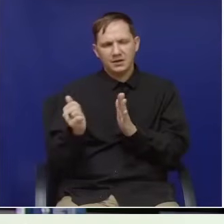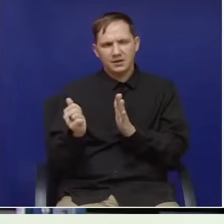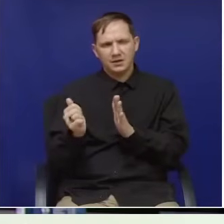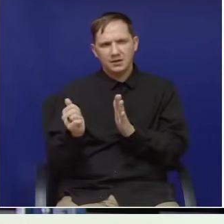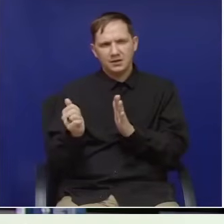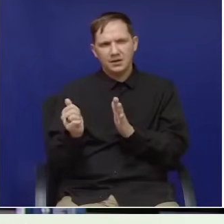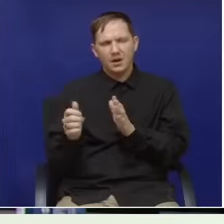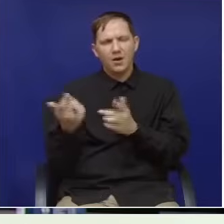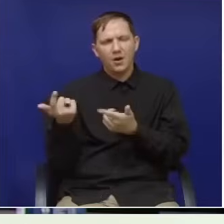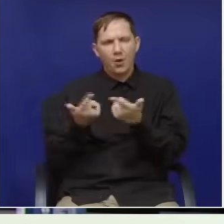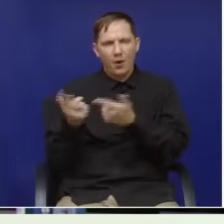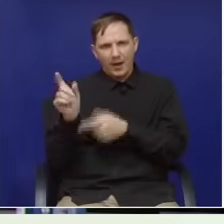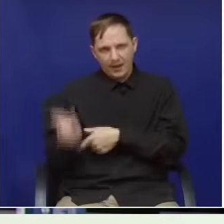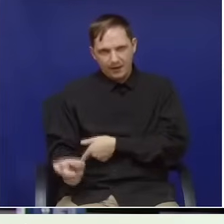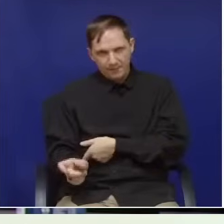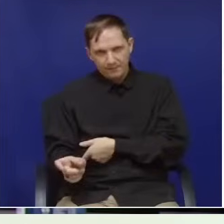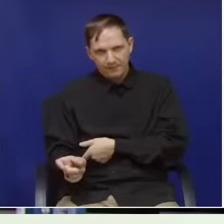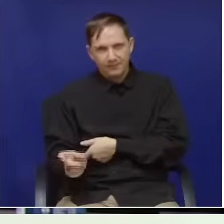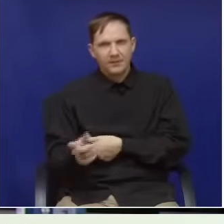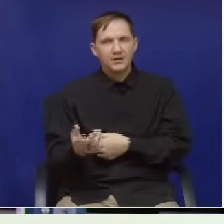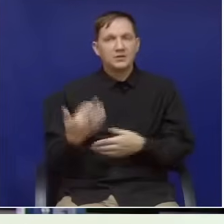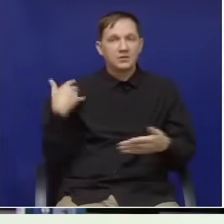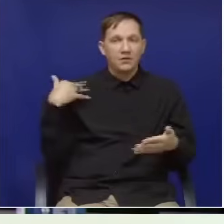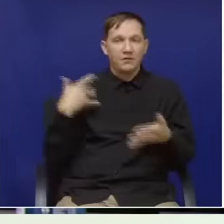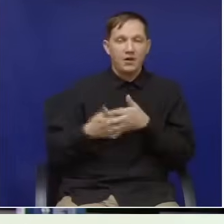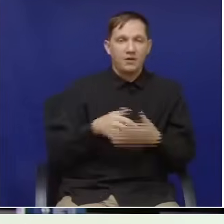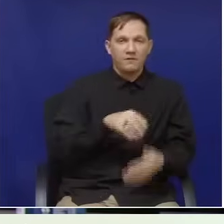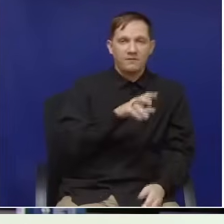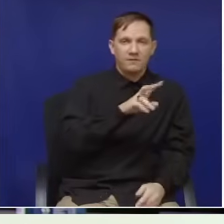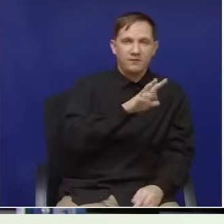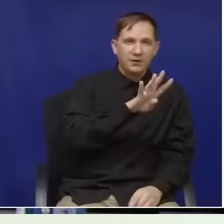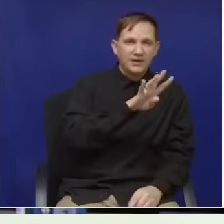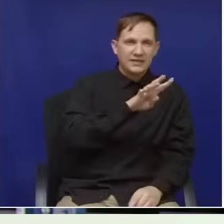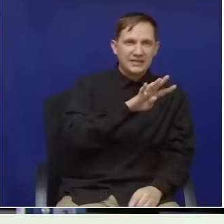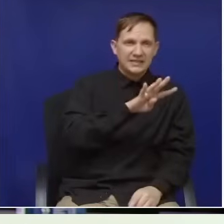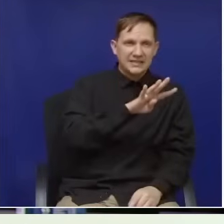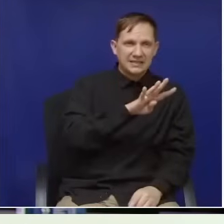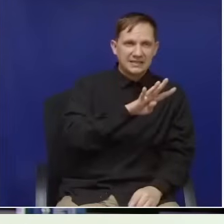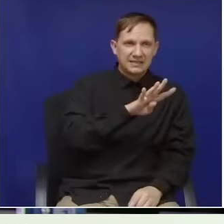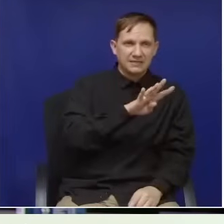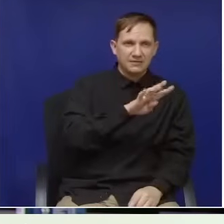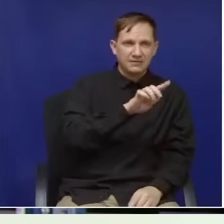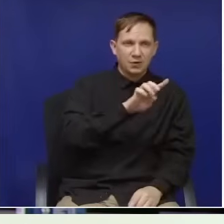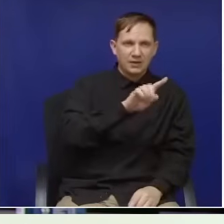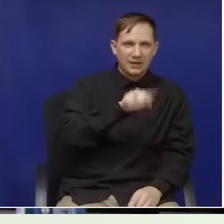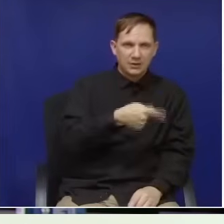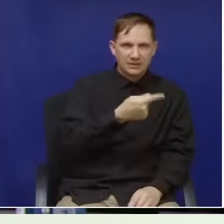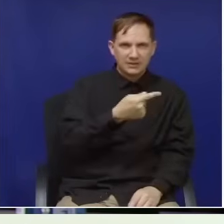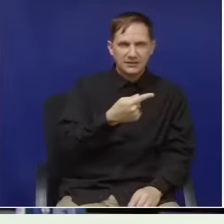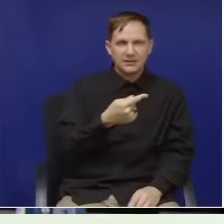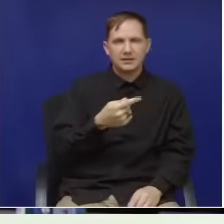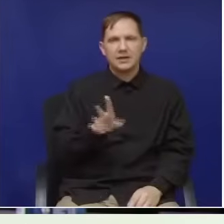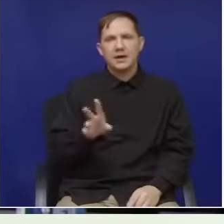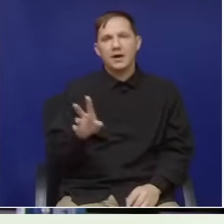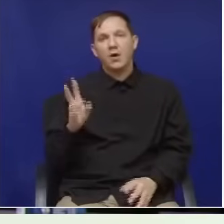406 have been recruited there. Legal Aid South Africa currently has recruited 1,063